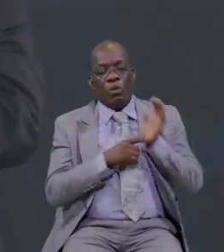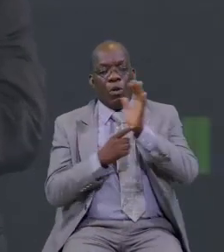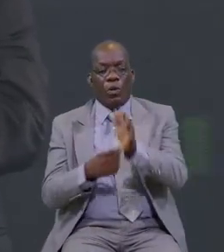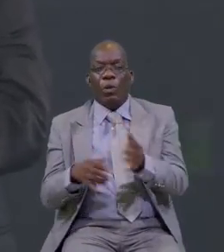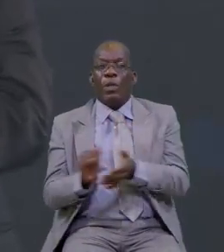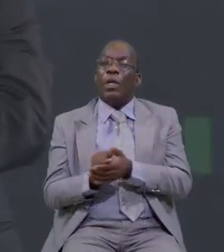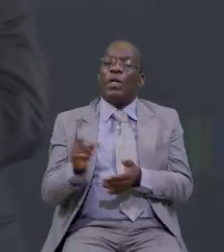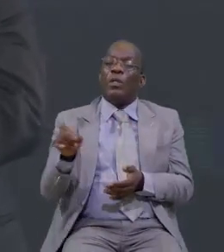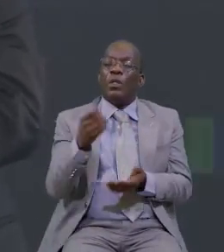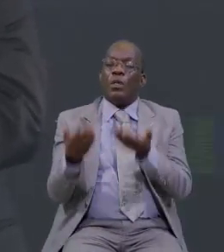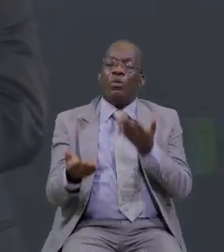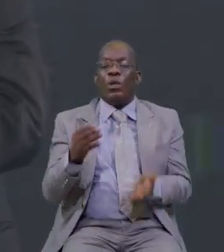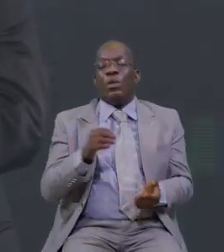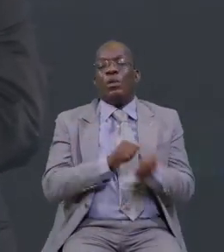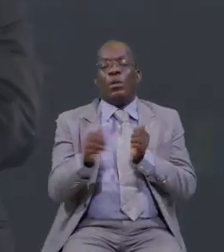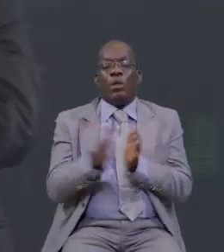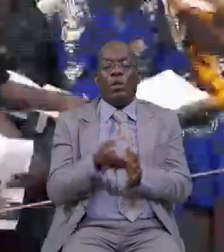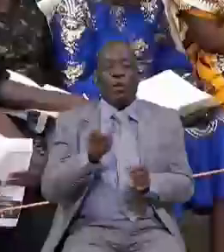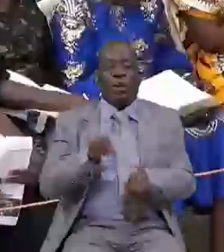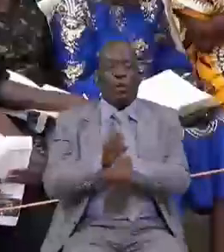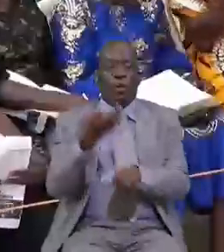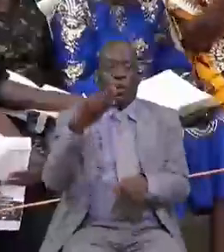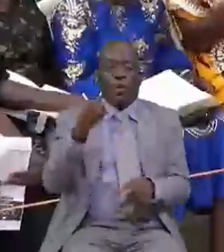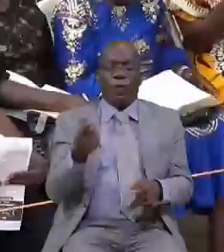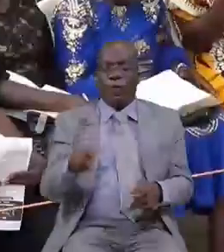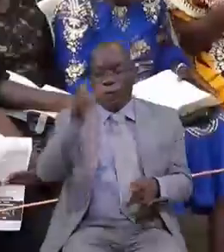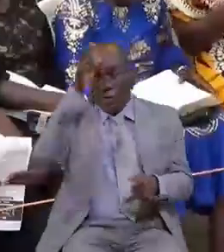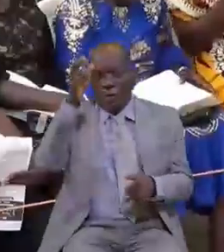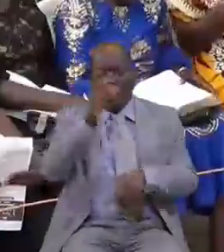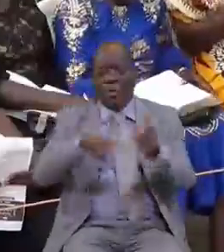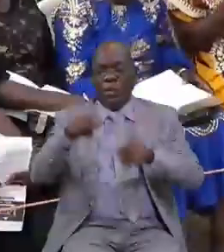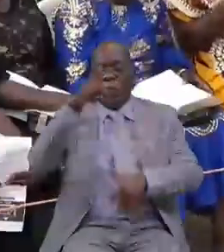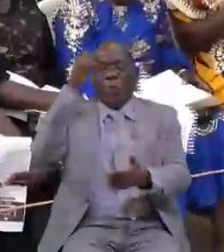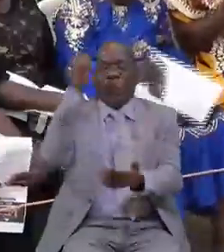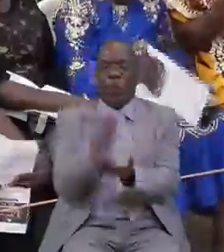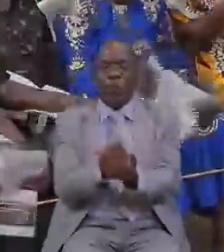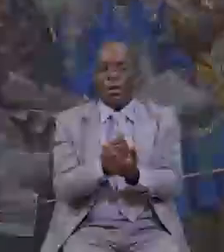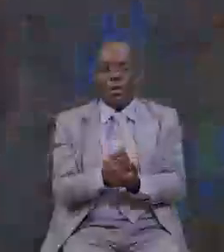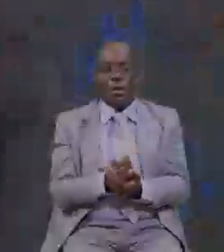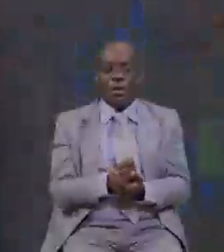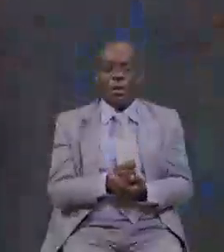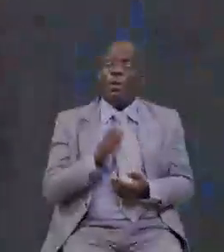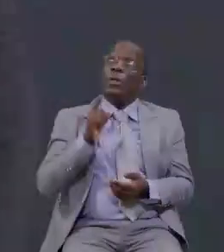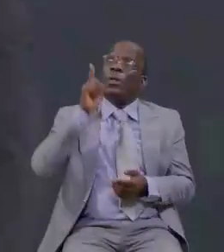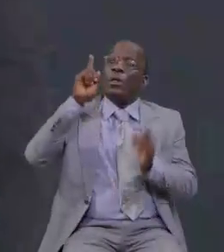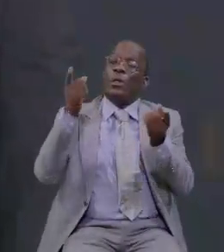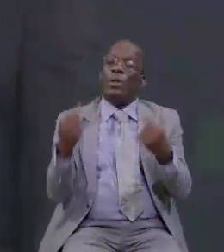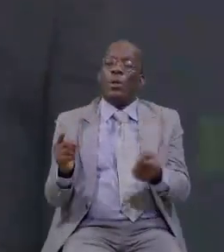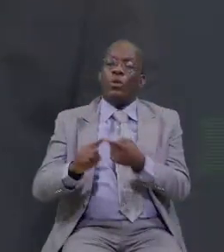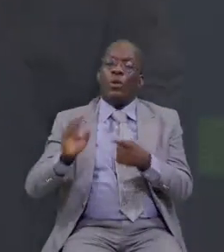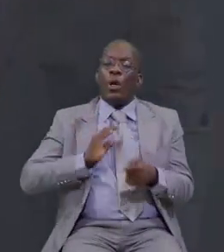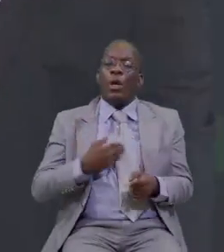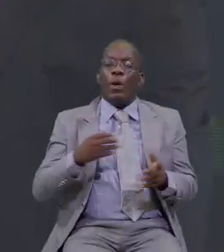of the devil. Somebody say amen. He comes into our lives so that it